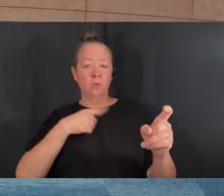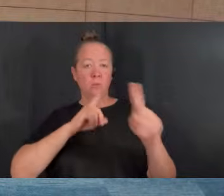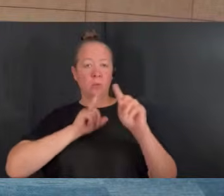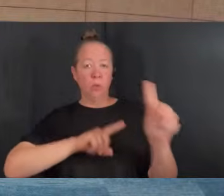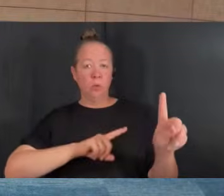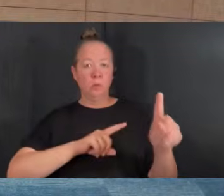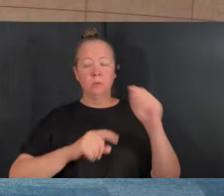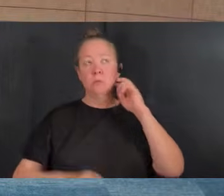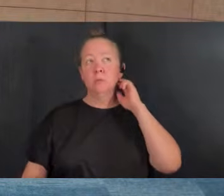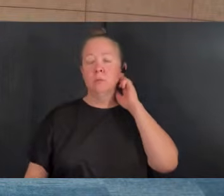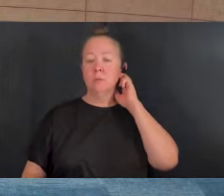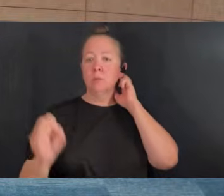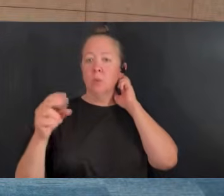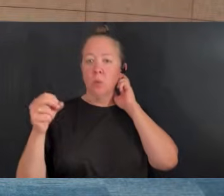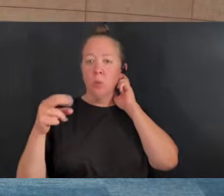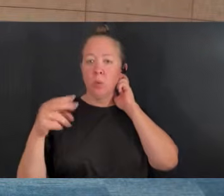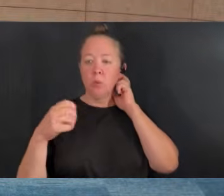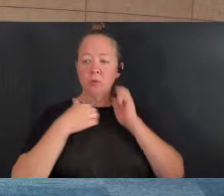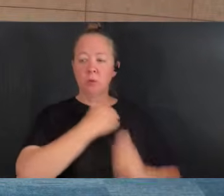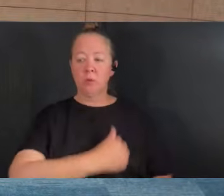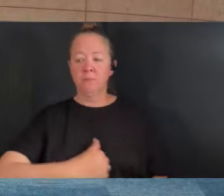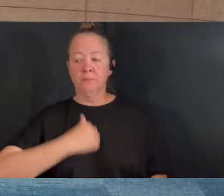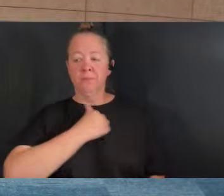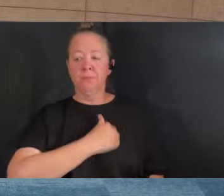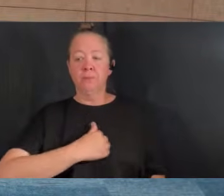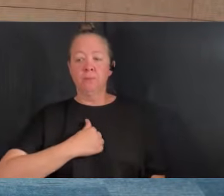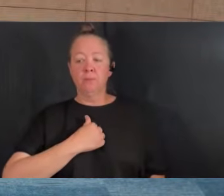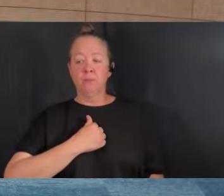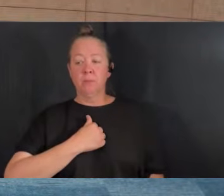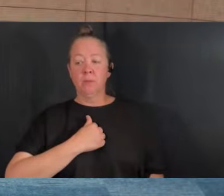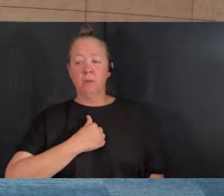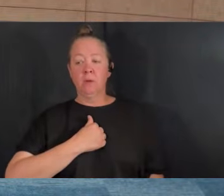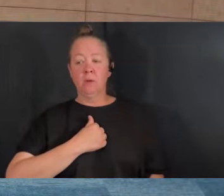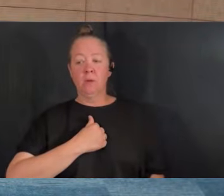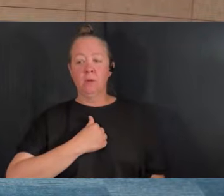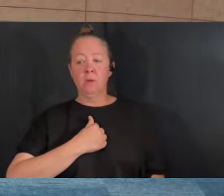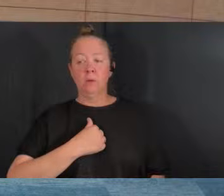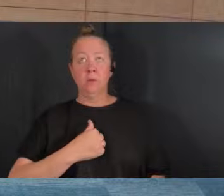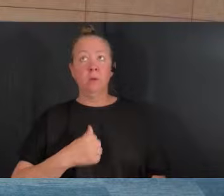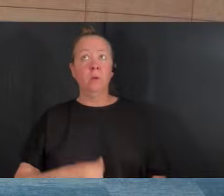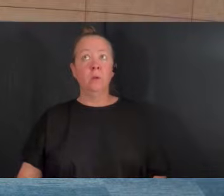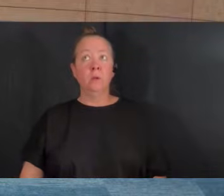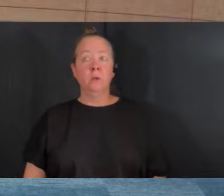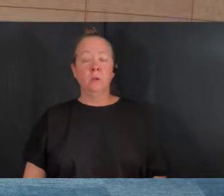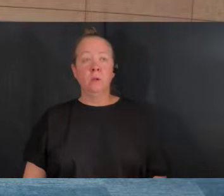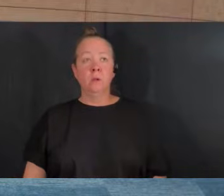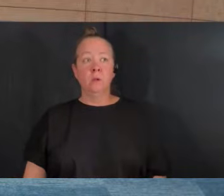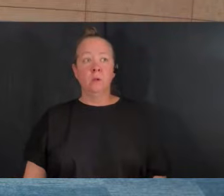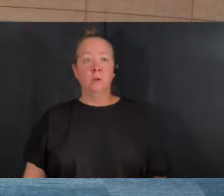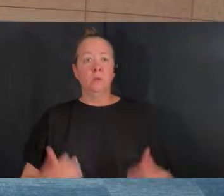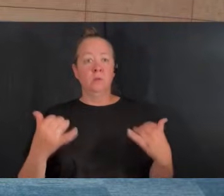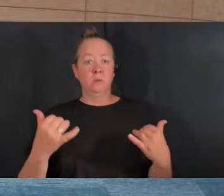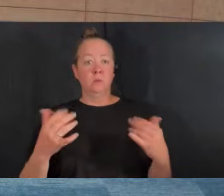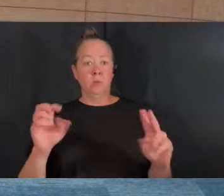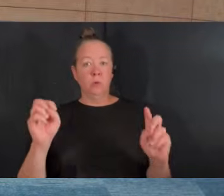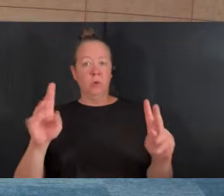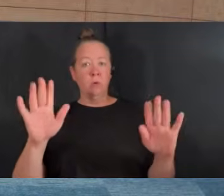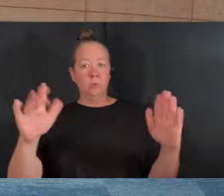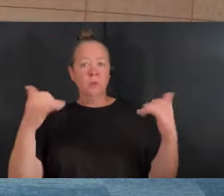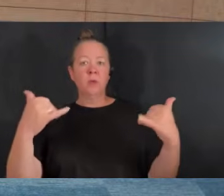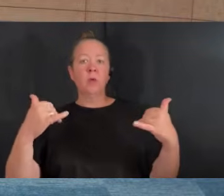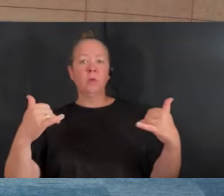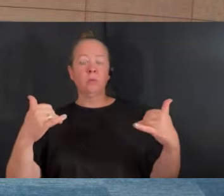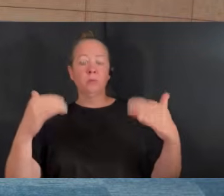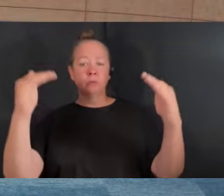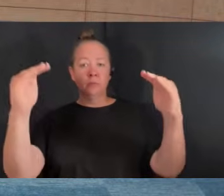Oh, sorry. Yeah. So I'm going to, thank you. I will now okay, so we're on to item